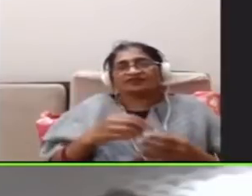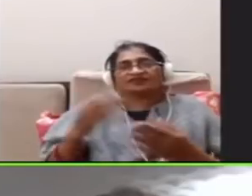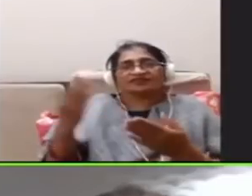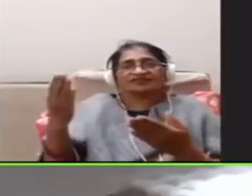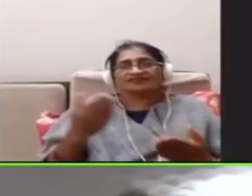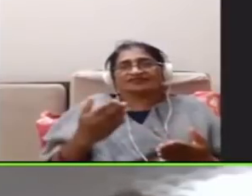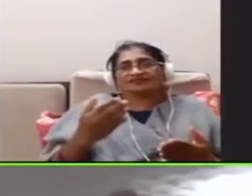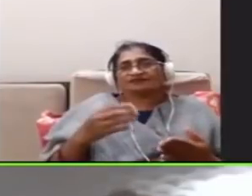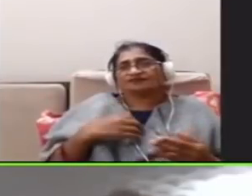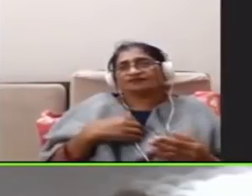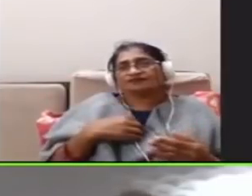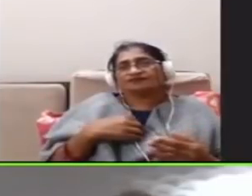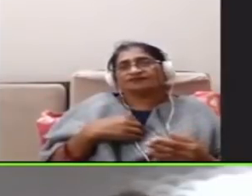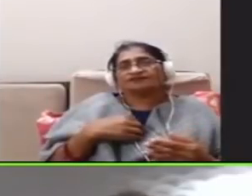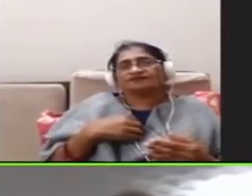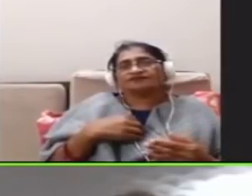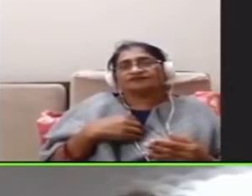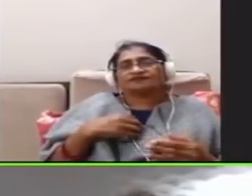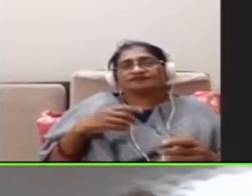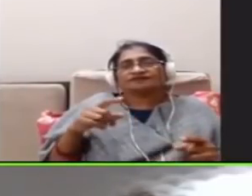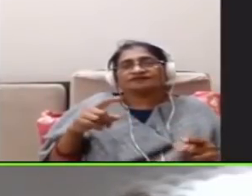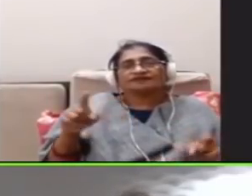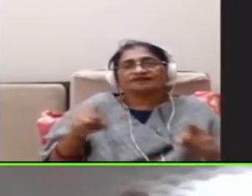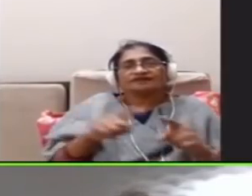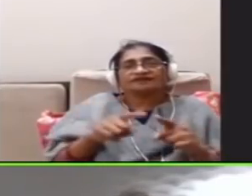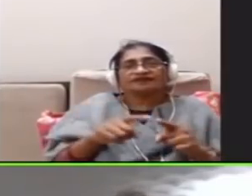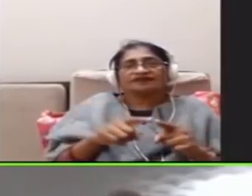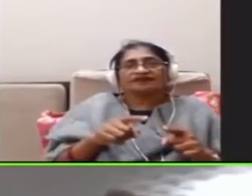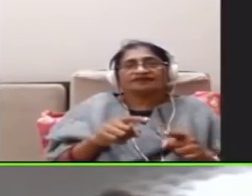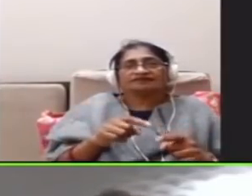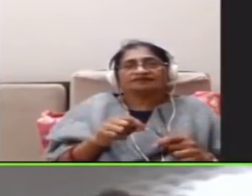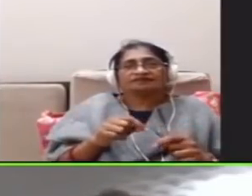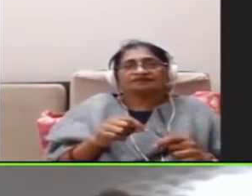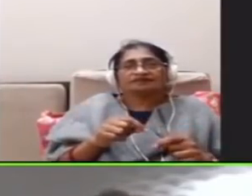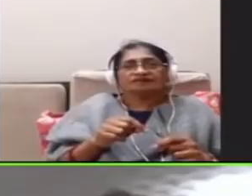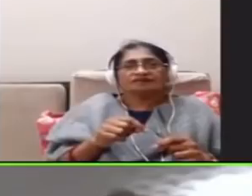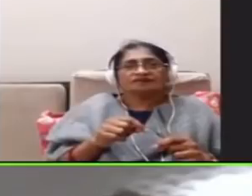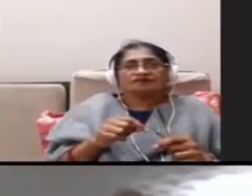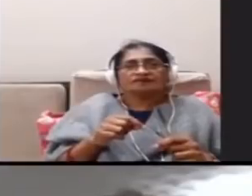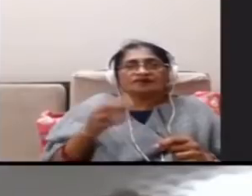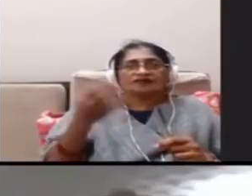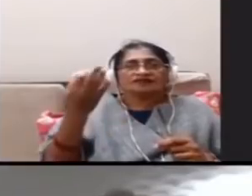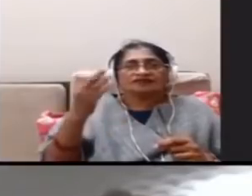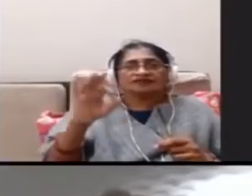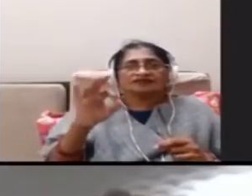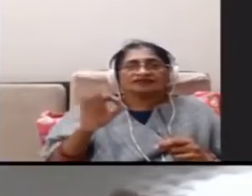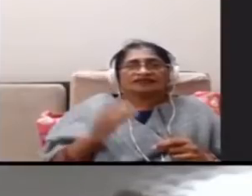about my one and only acting debut back in the early 90s.